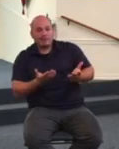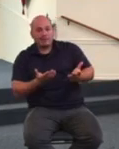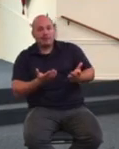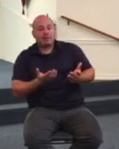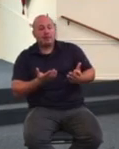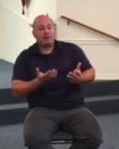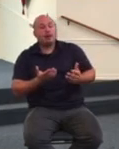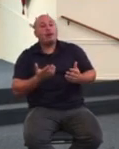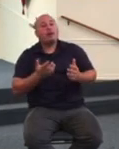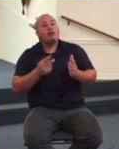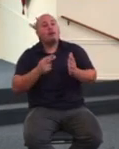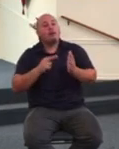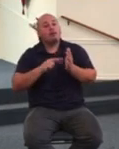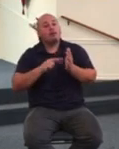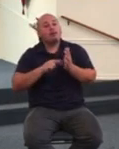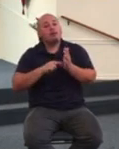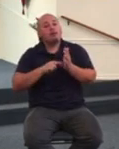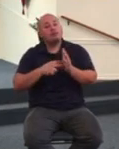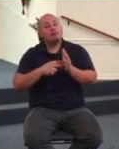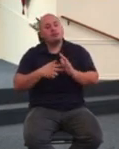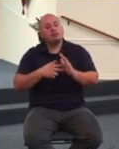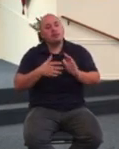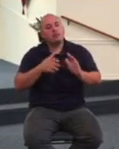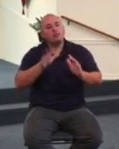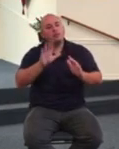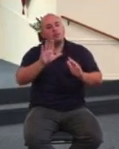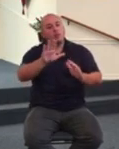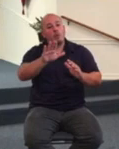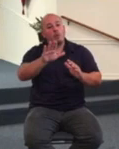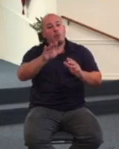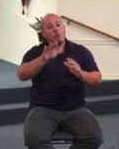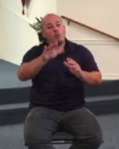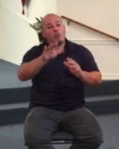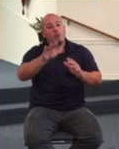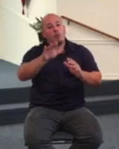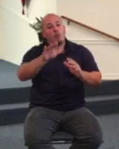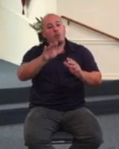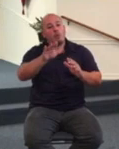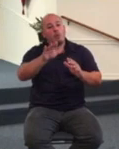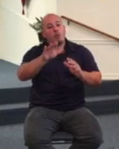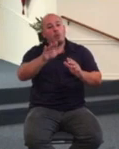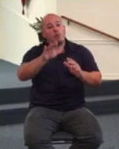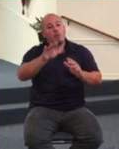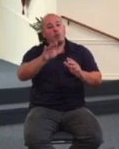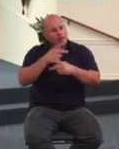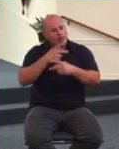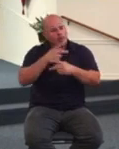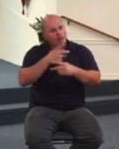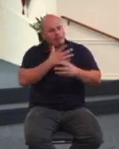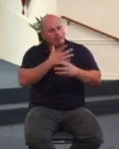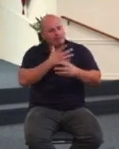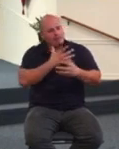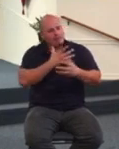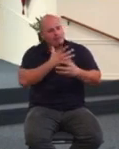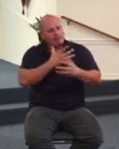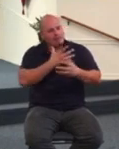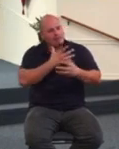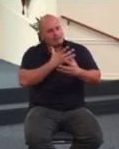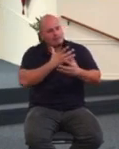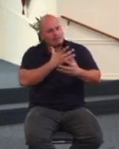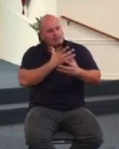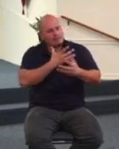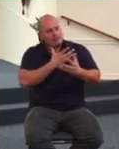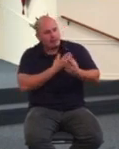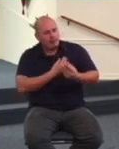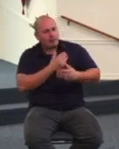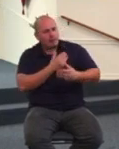of the Most High, because He is kind to the ungrateful and wicked. Be merciful, just as your Father is